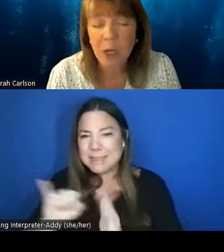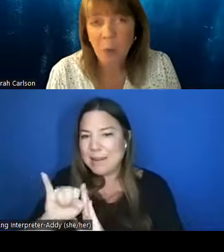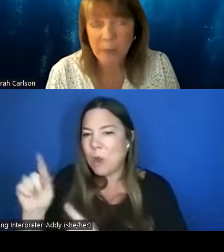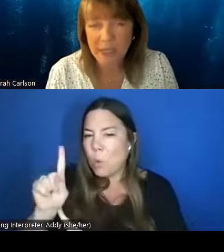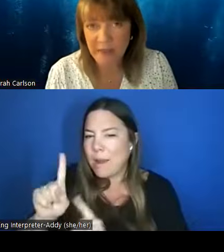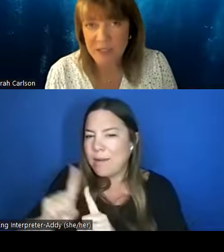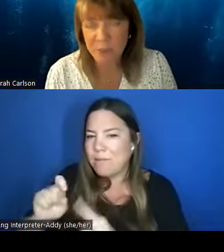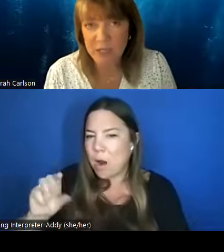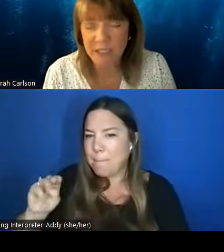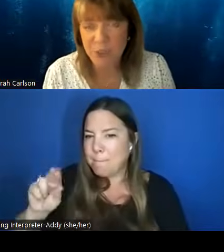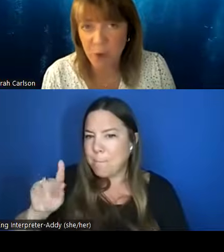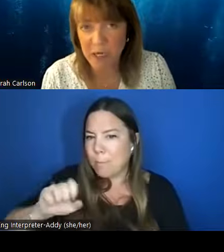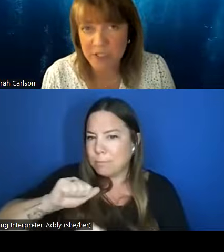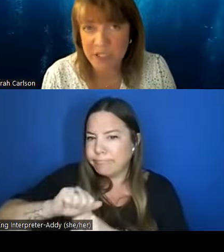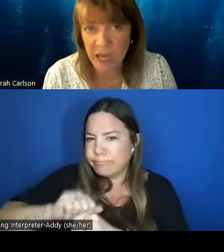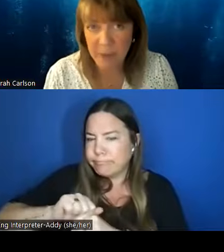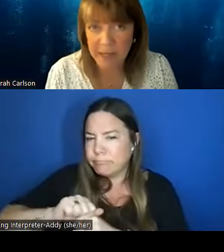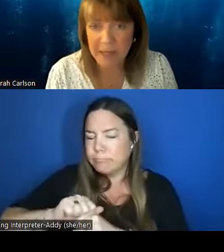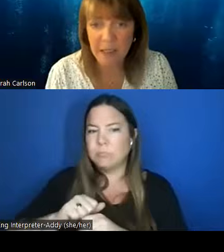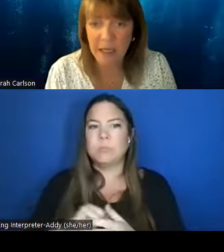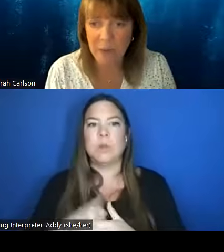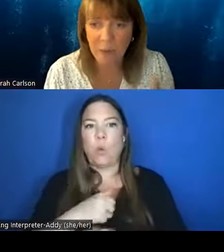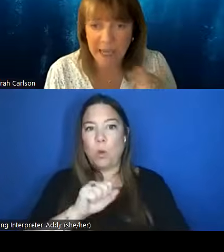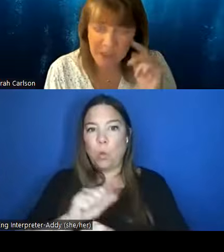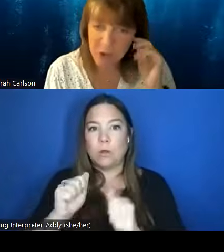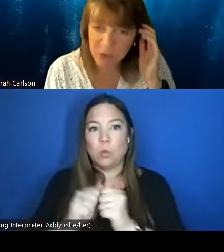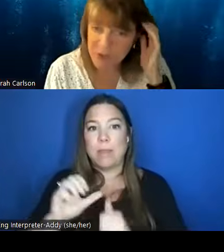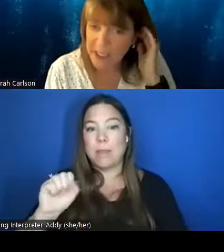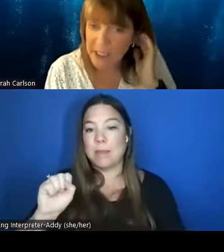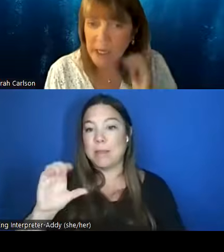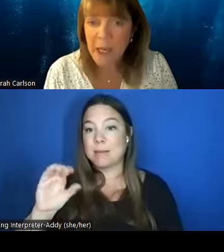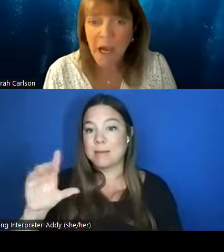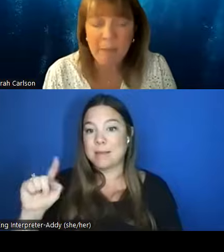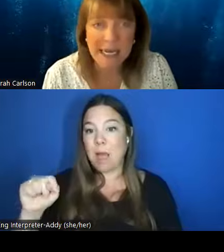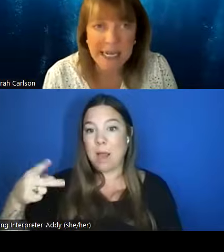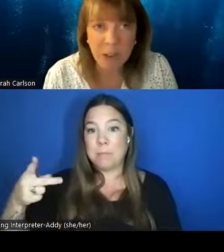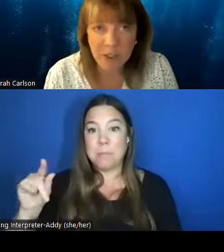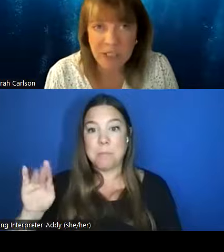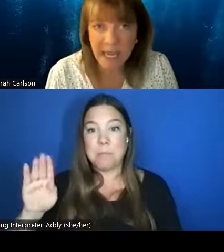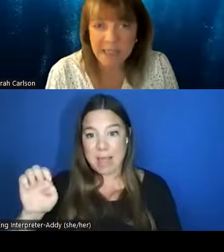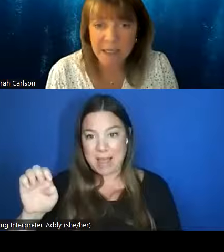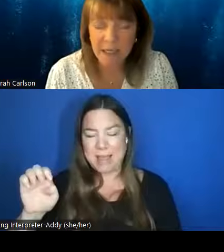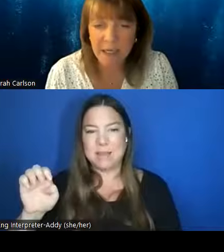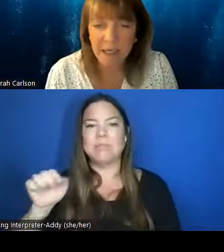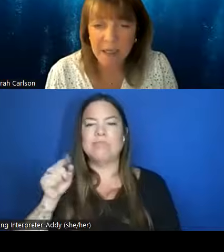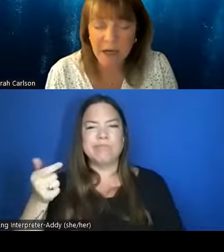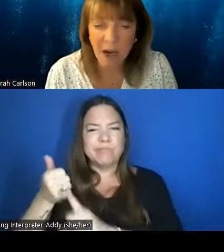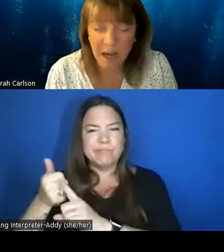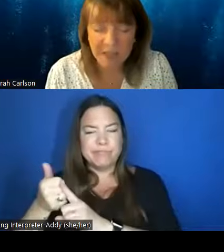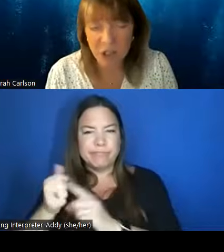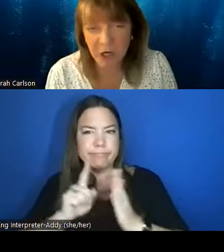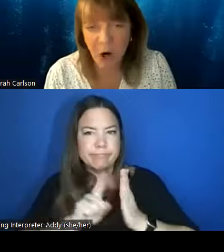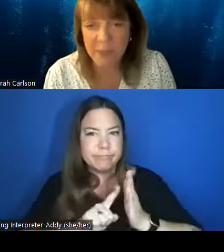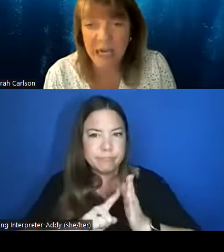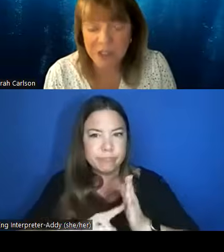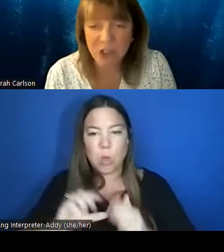So we began this process working with Scott Pike at Willamette University, and he looks at